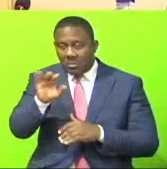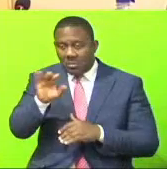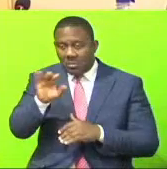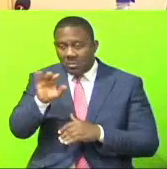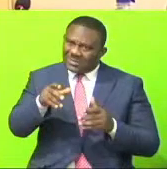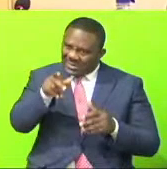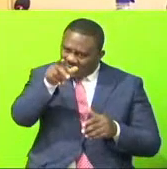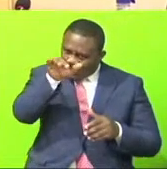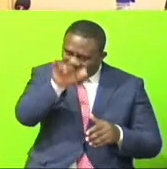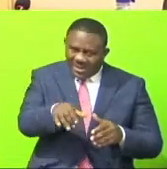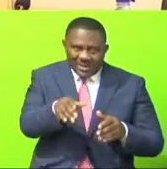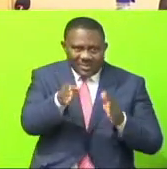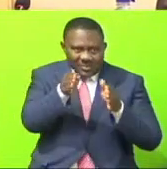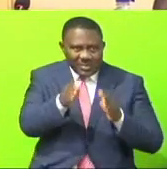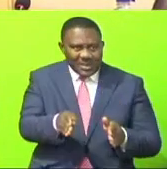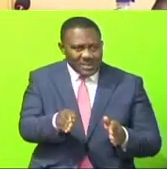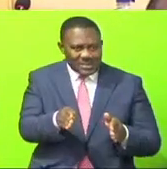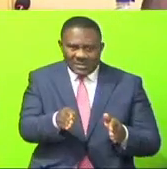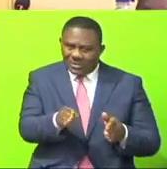party.